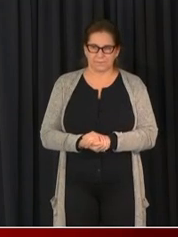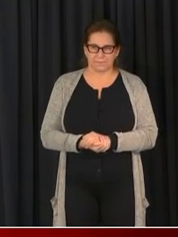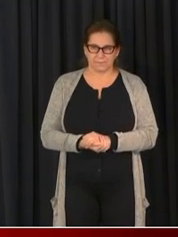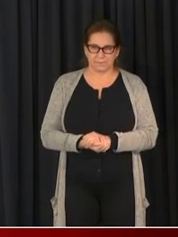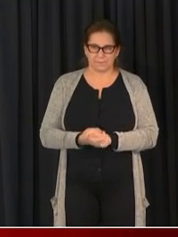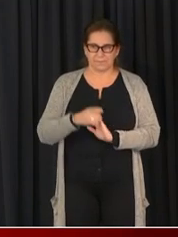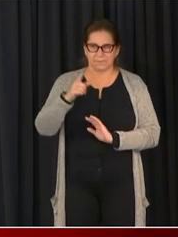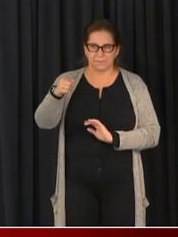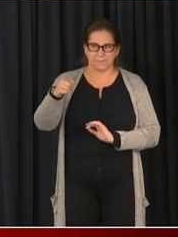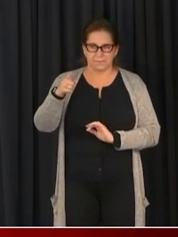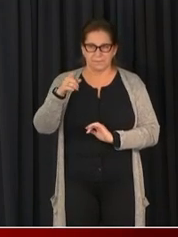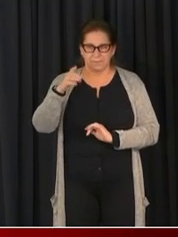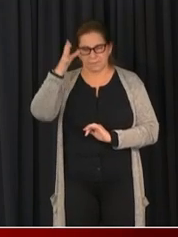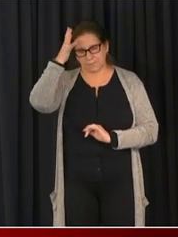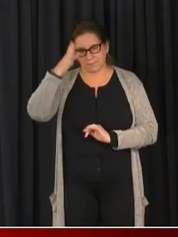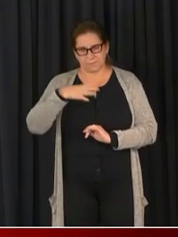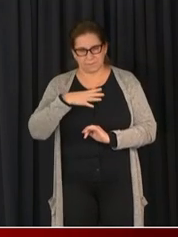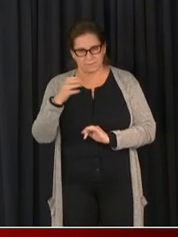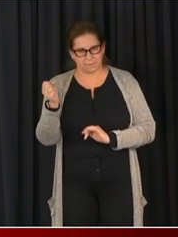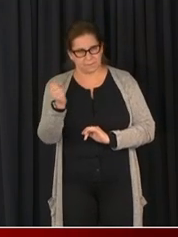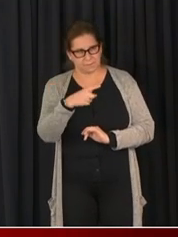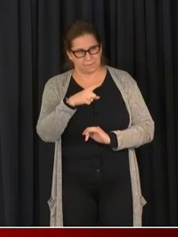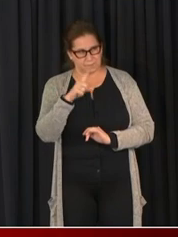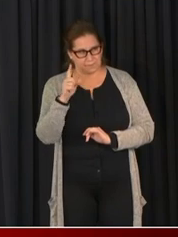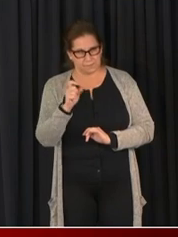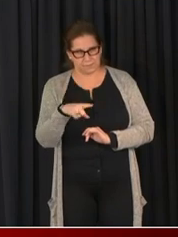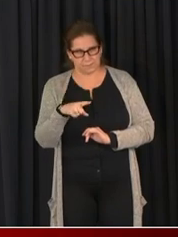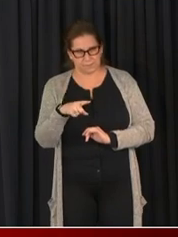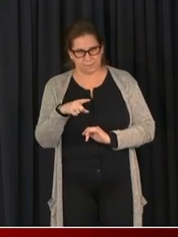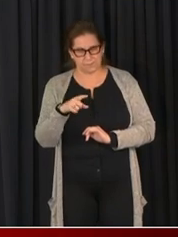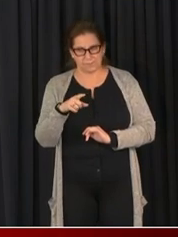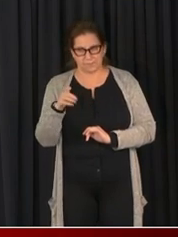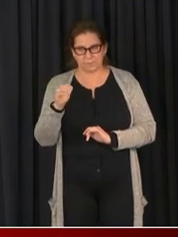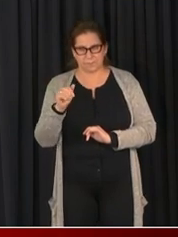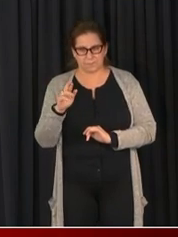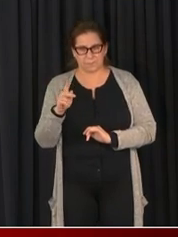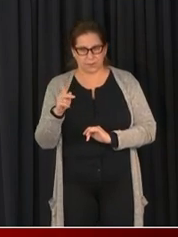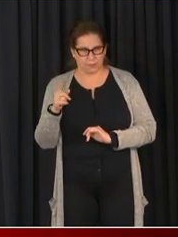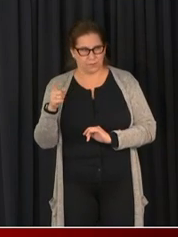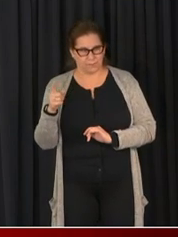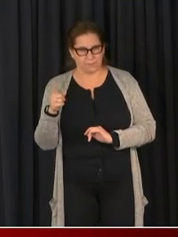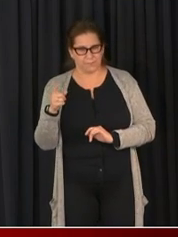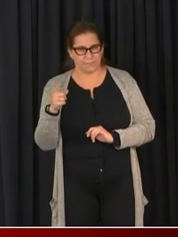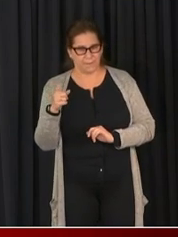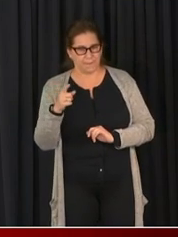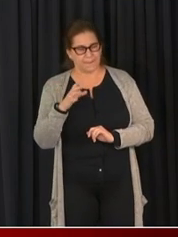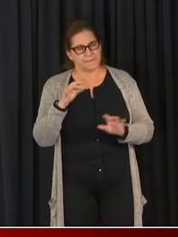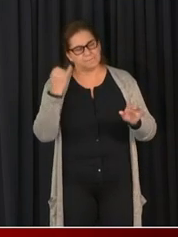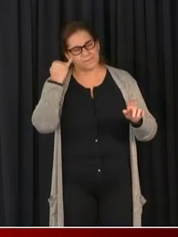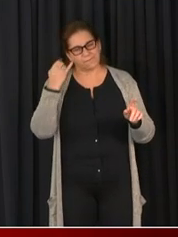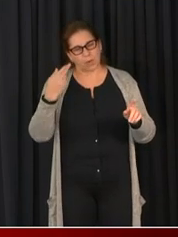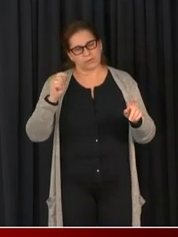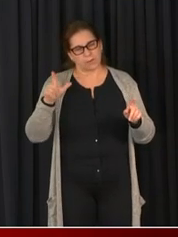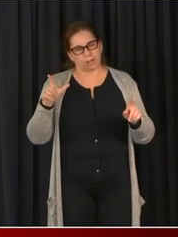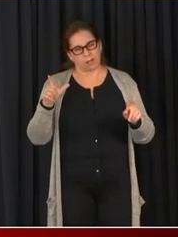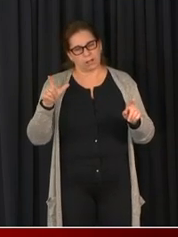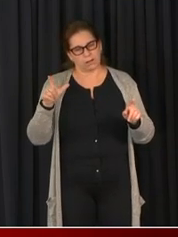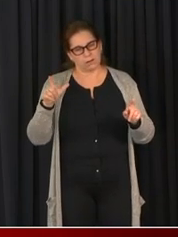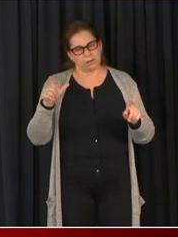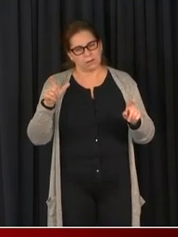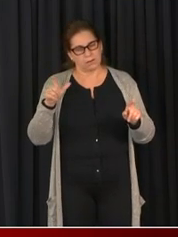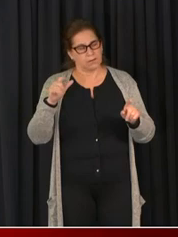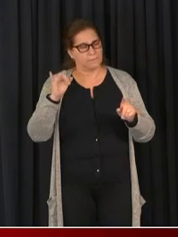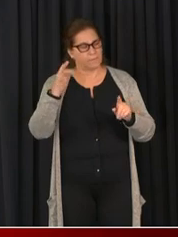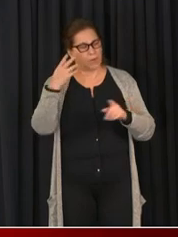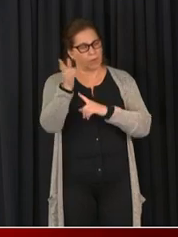Any other questions? Yeah, Yes. So if I could follow up on this. So if a hotel, for instance, is asking for